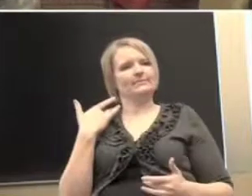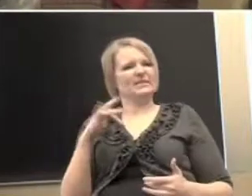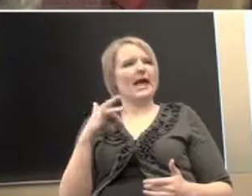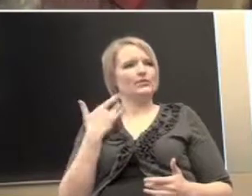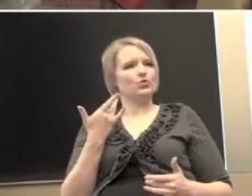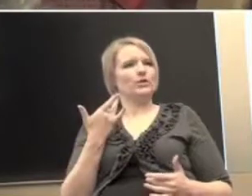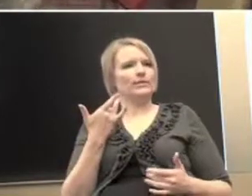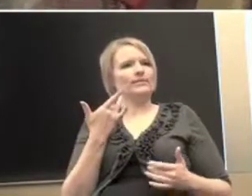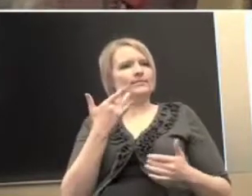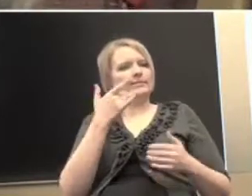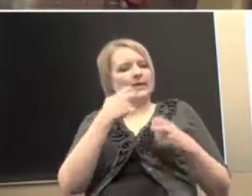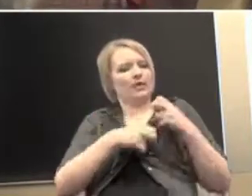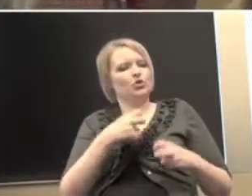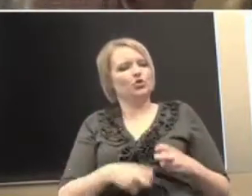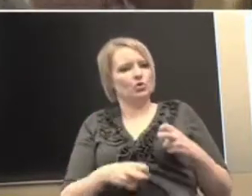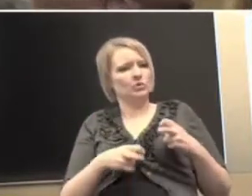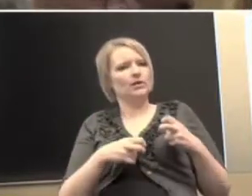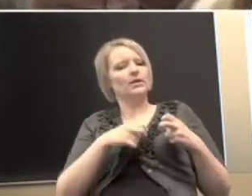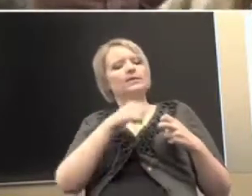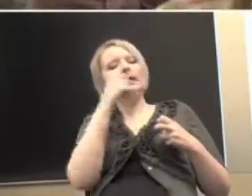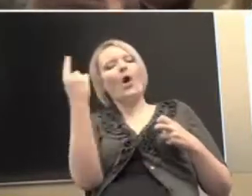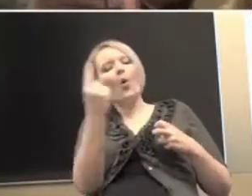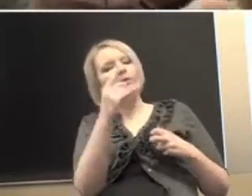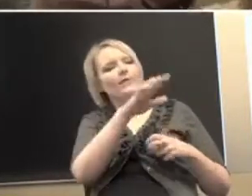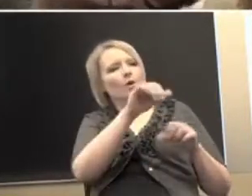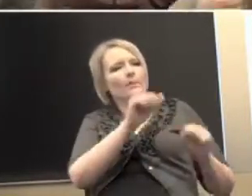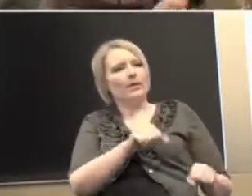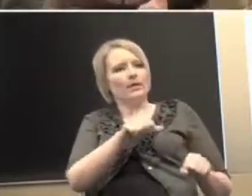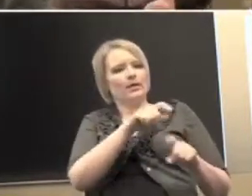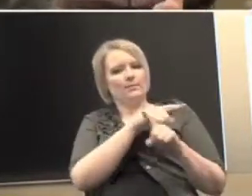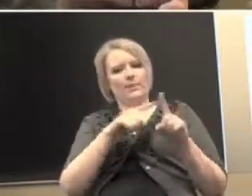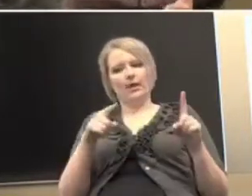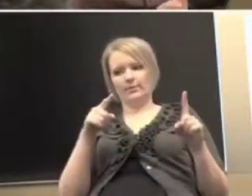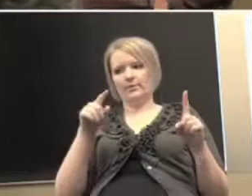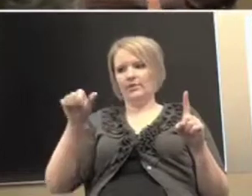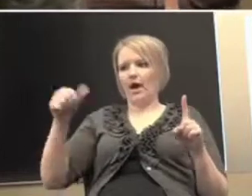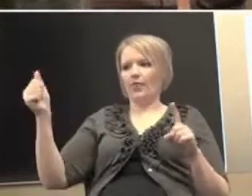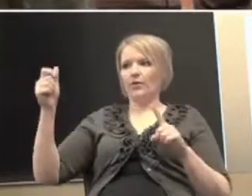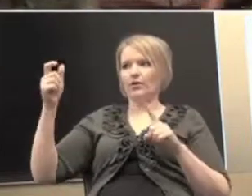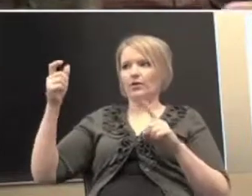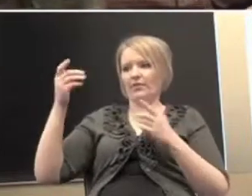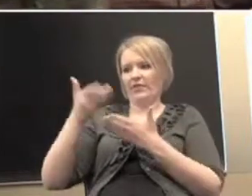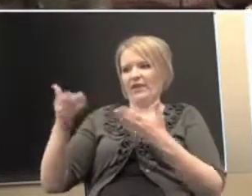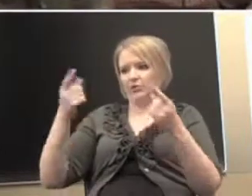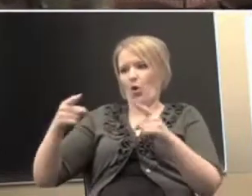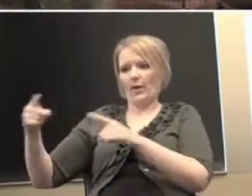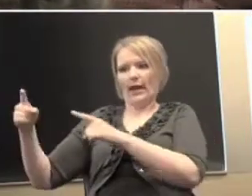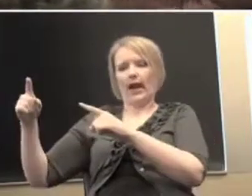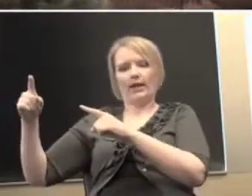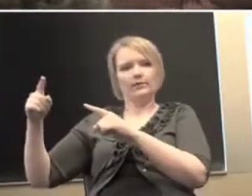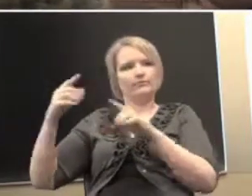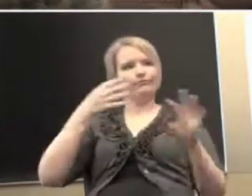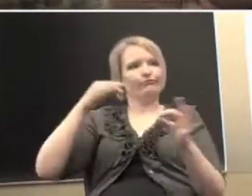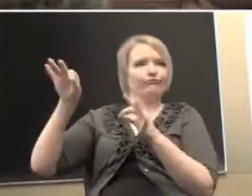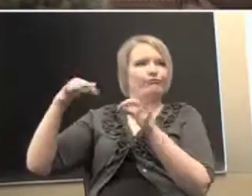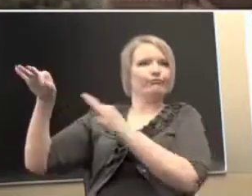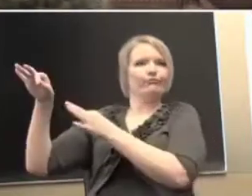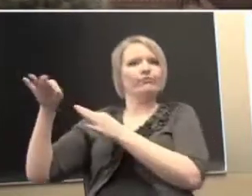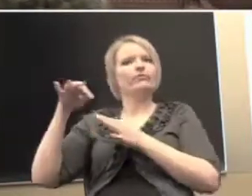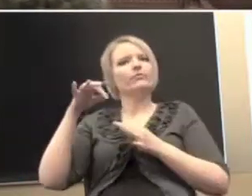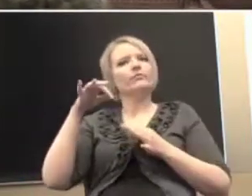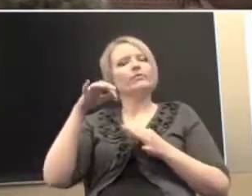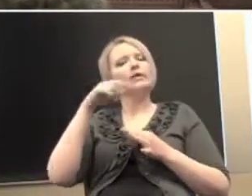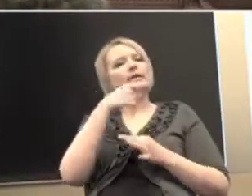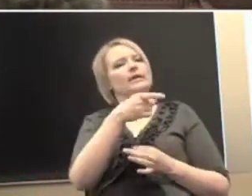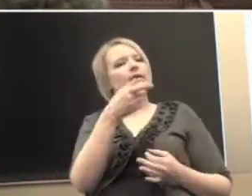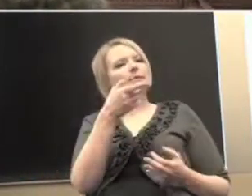in account too. So it's not just the ability, and leaving that variable that some days, even though you know he's already learned the behavior, he may still